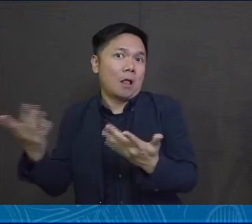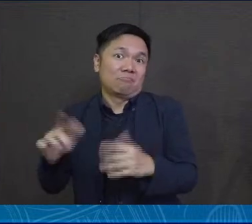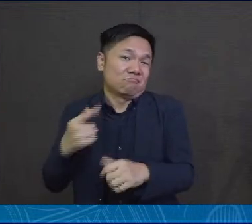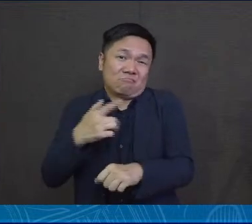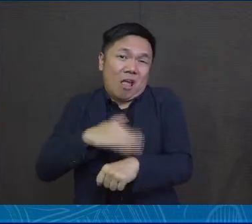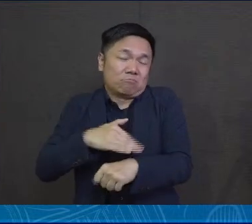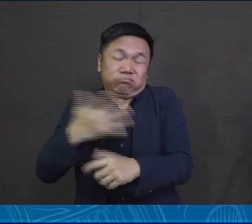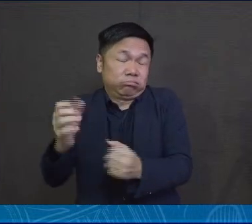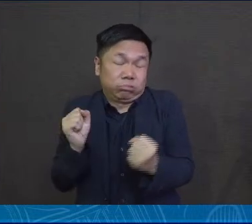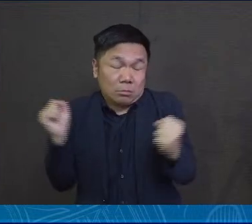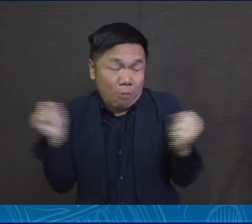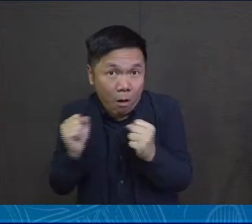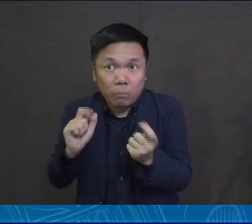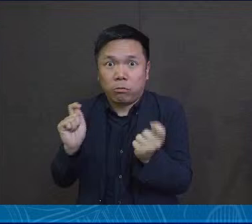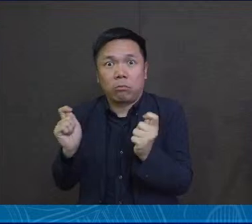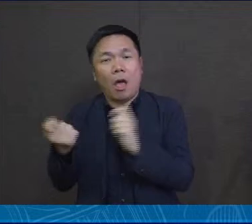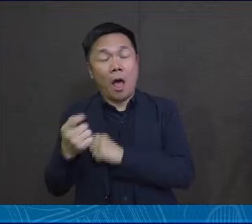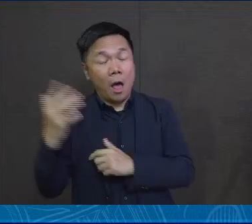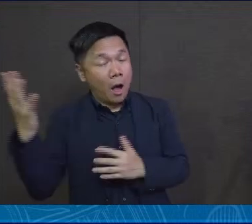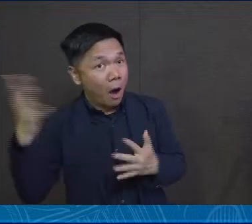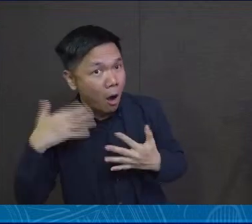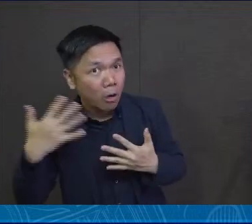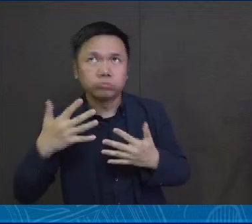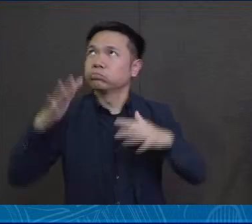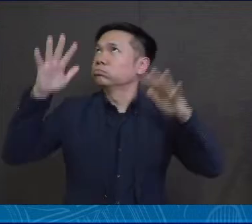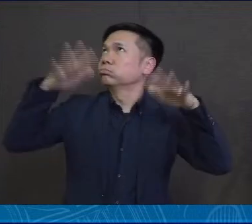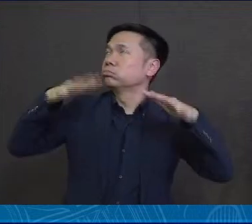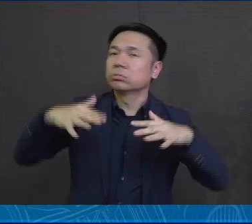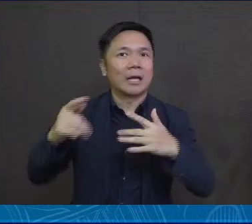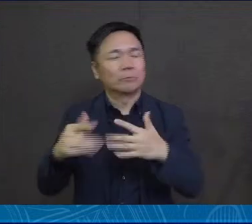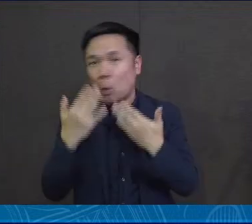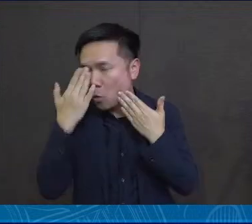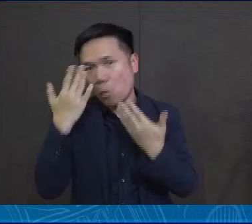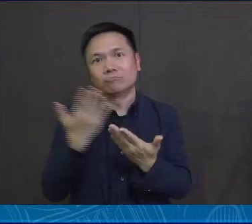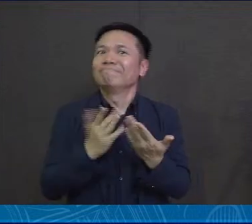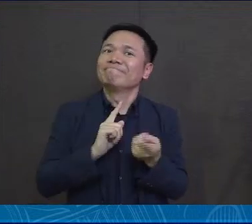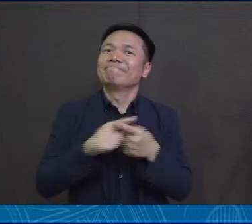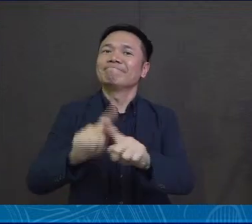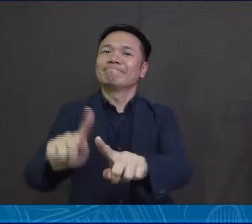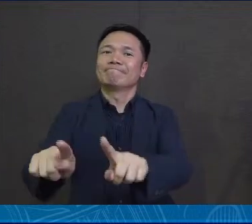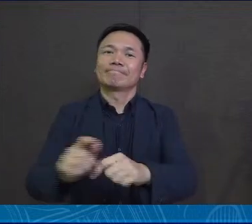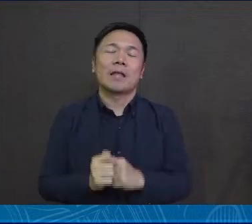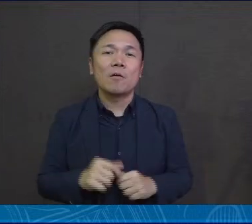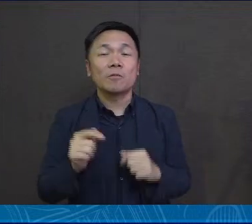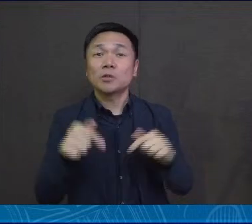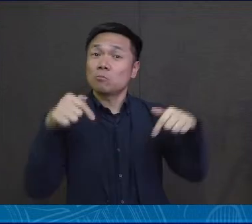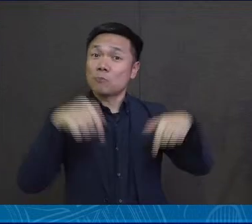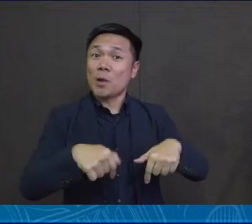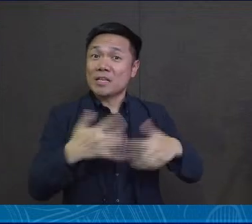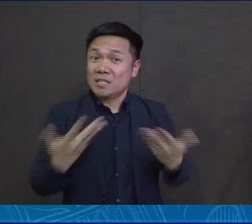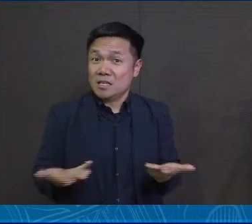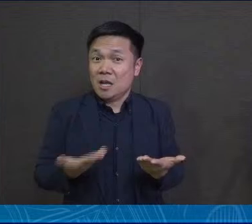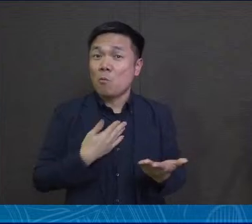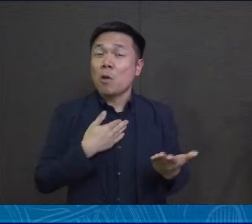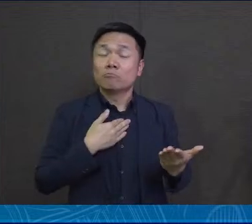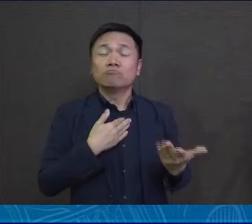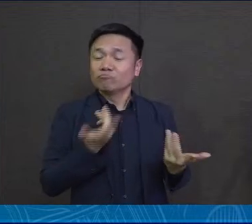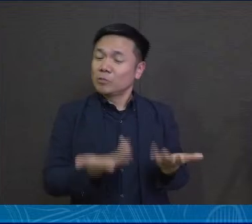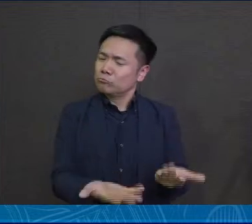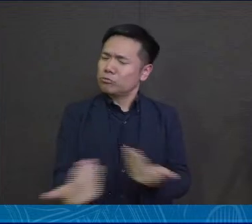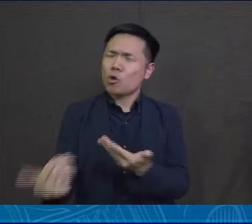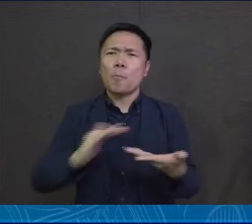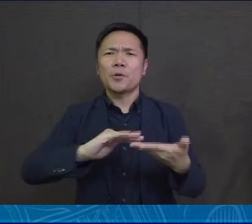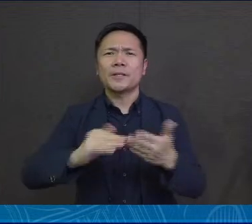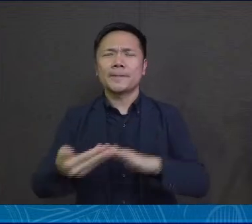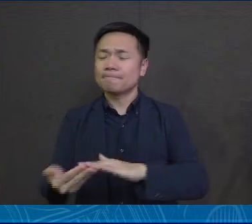upcoming. Additionally, I think decision-making for us is also to work with communities and understand where